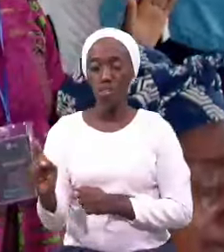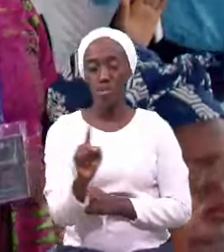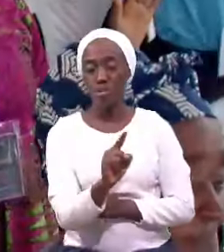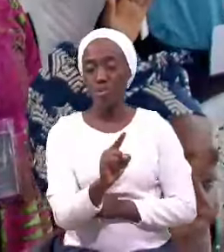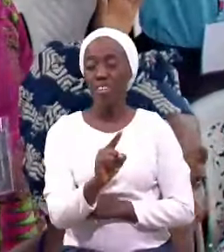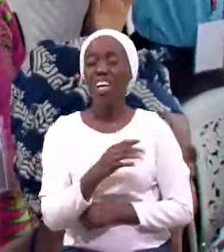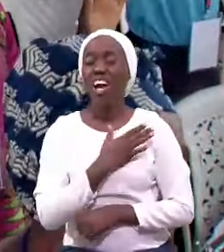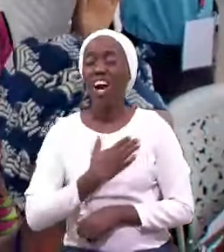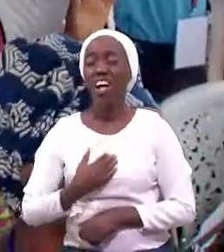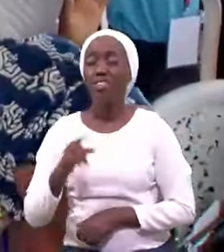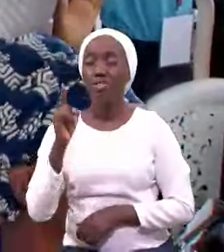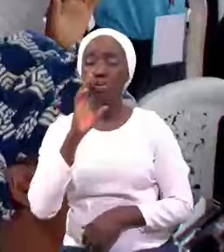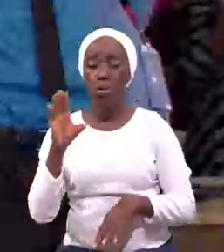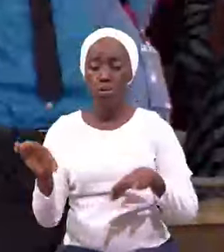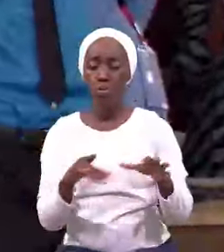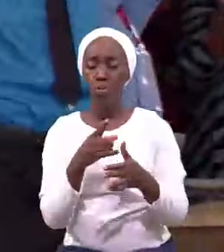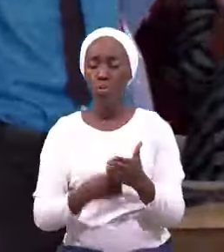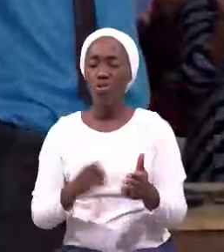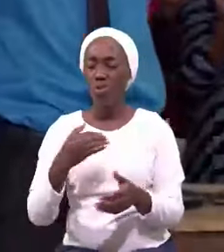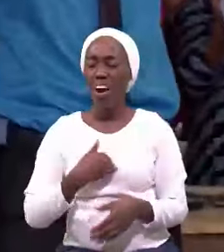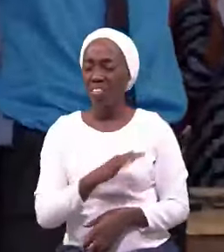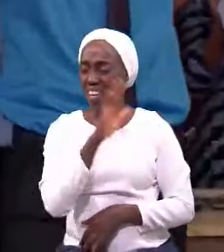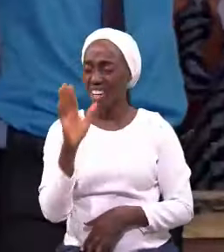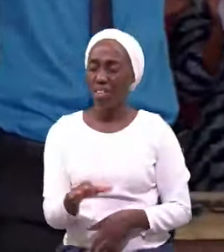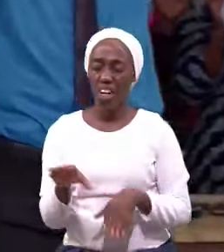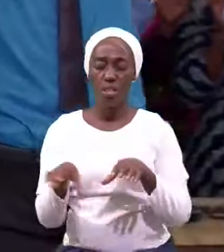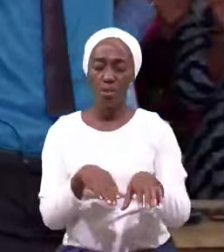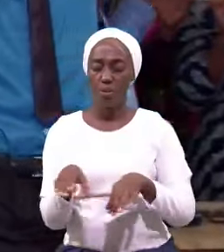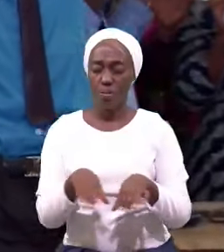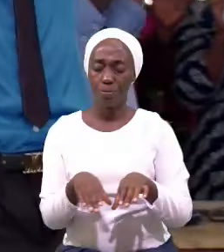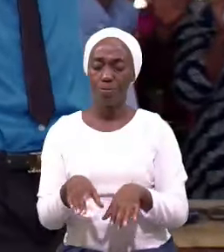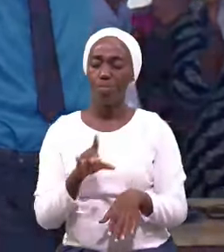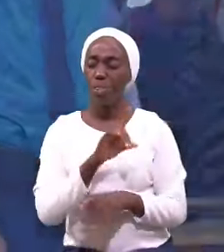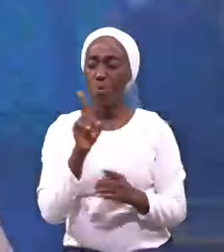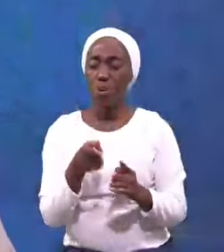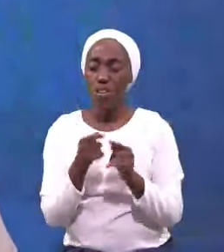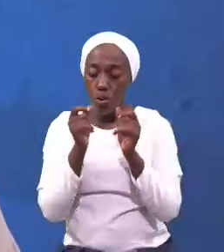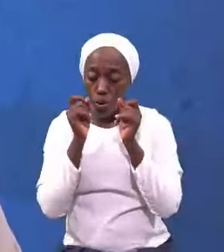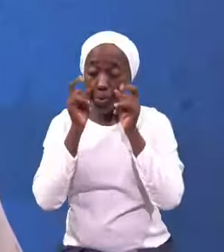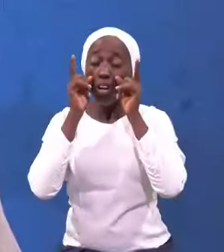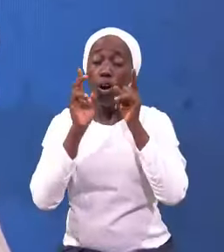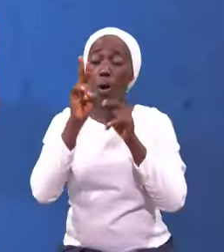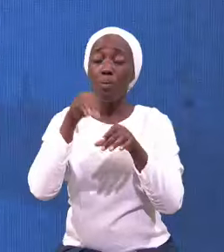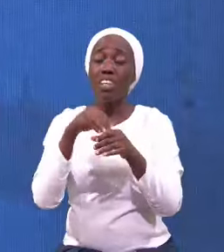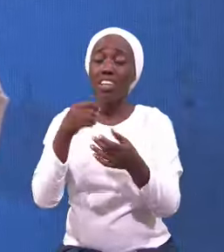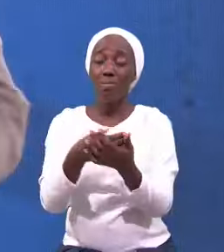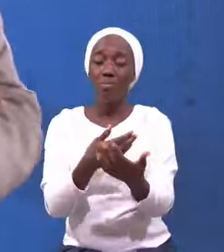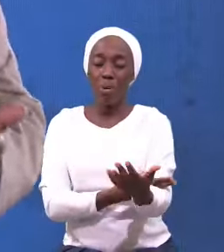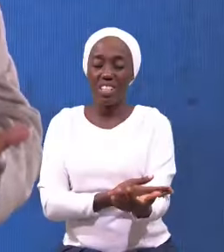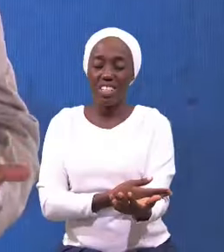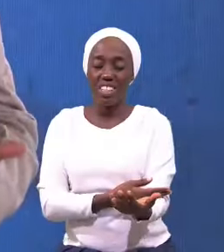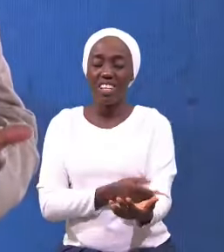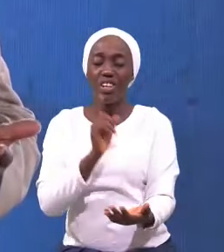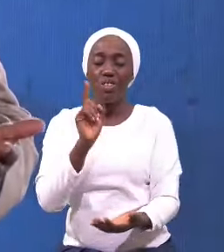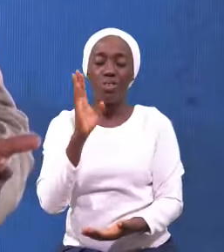And you will do what you have never done. Amen. When you wake up in the morning, you